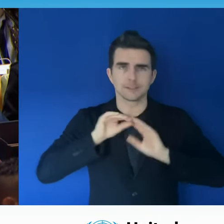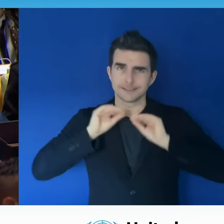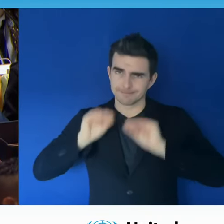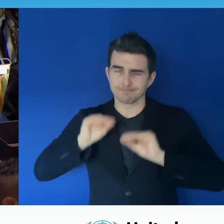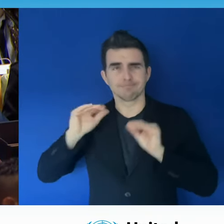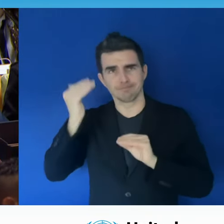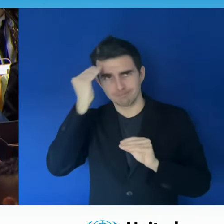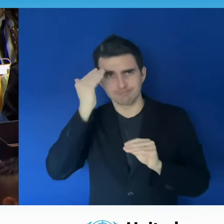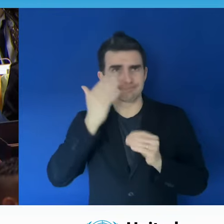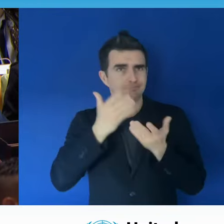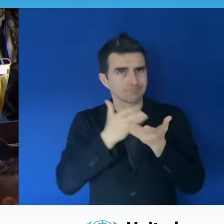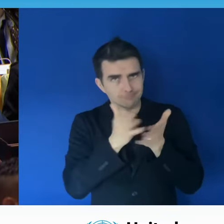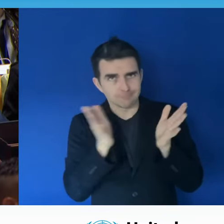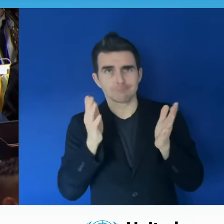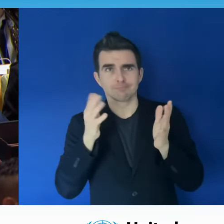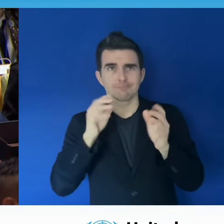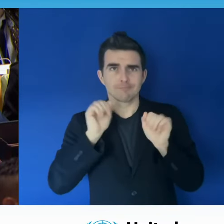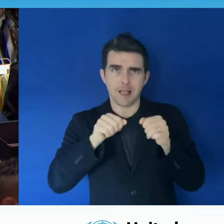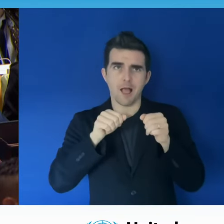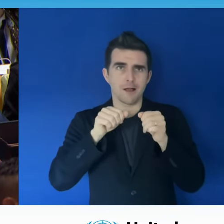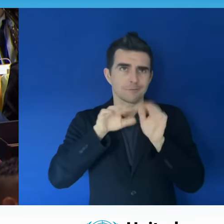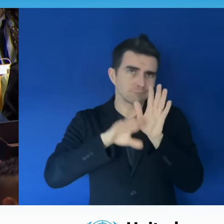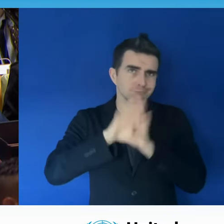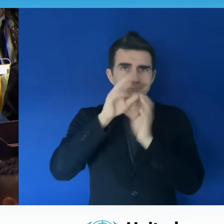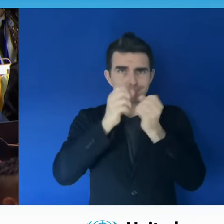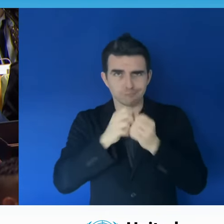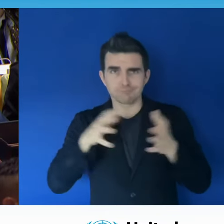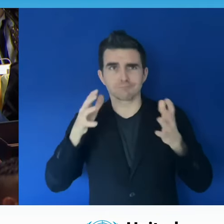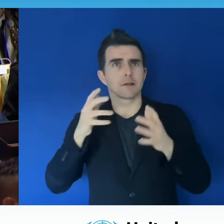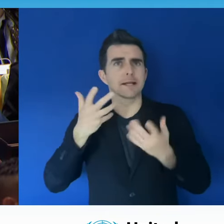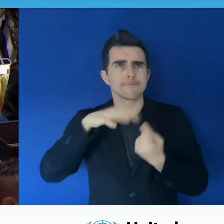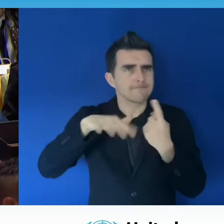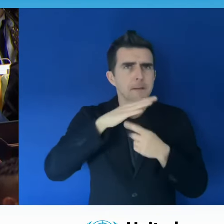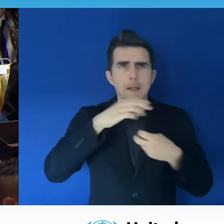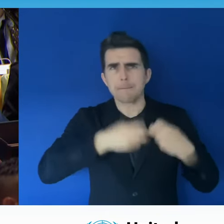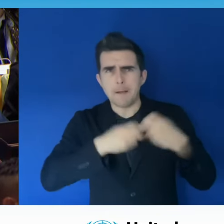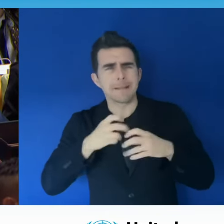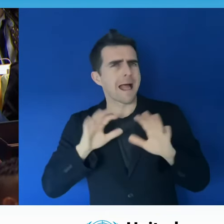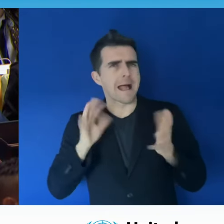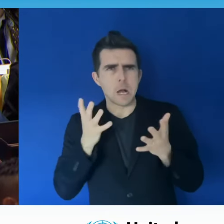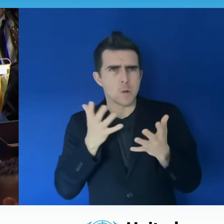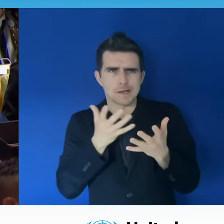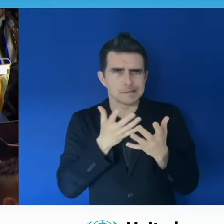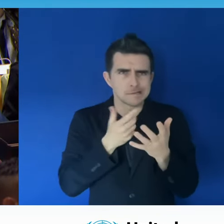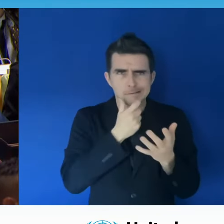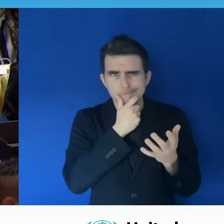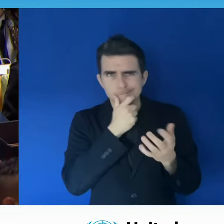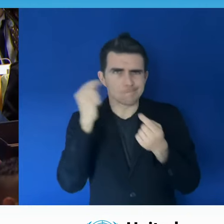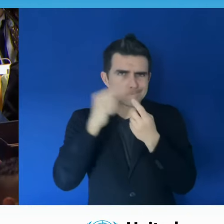and intensify interaction among youth for positive change.